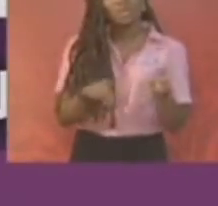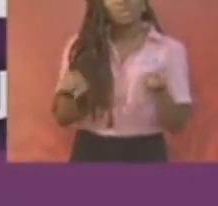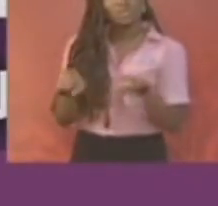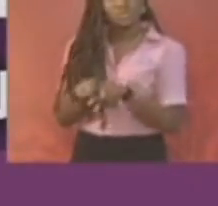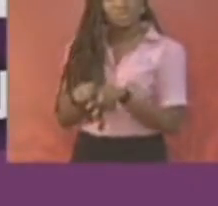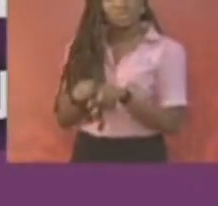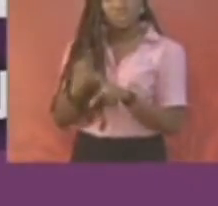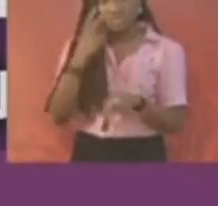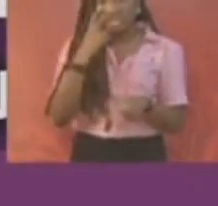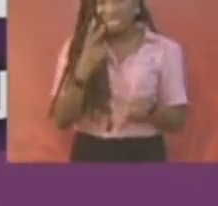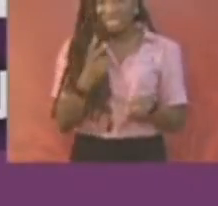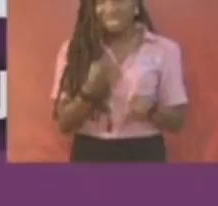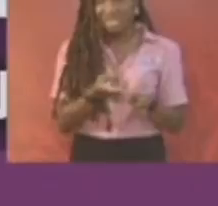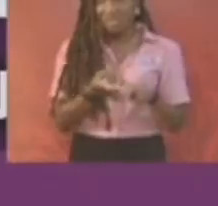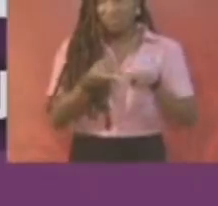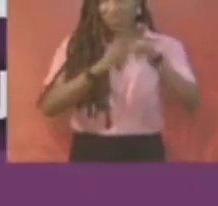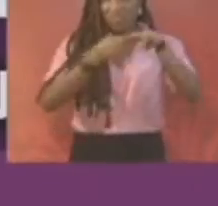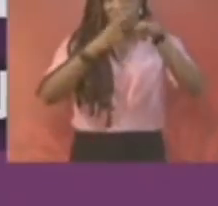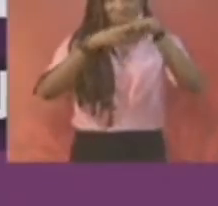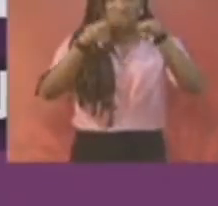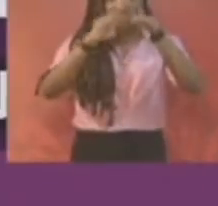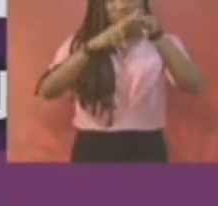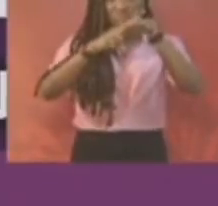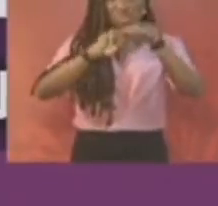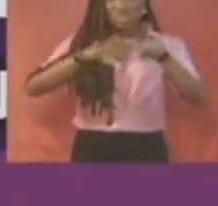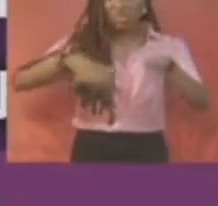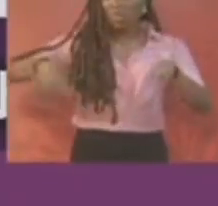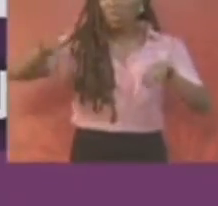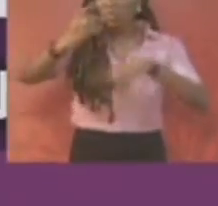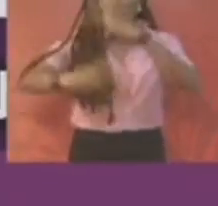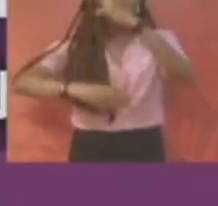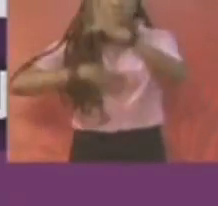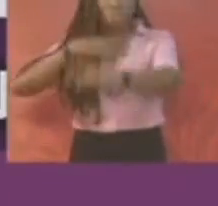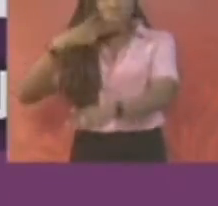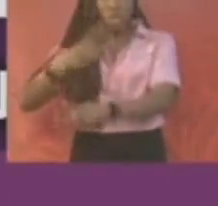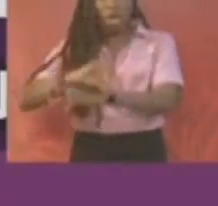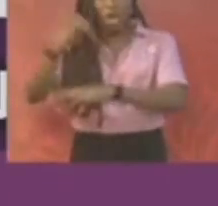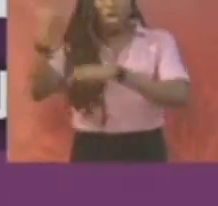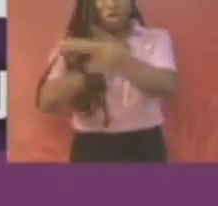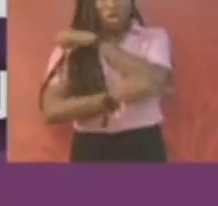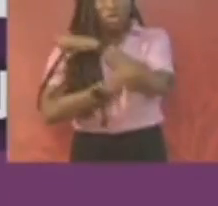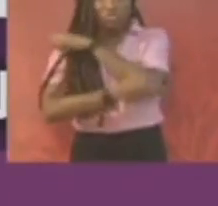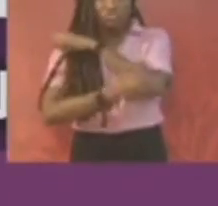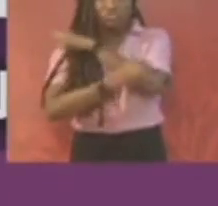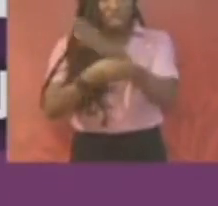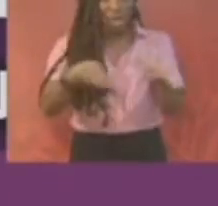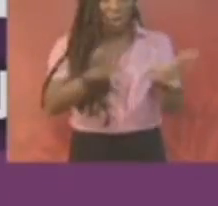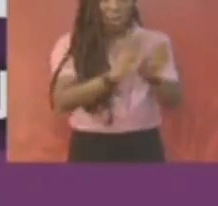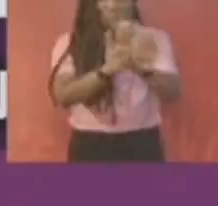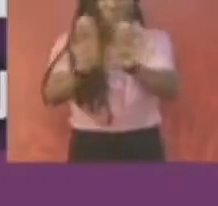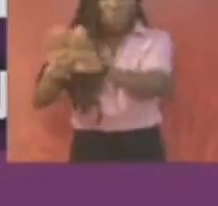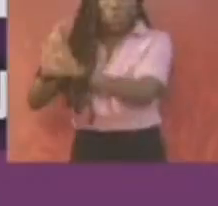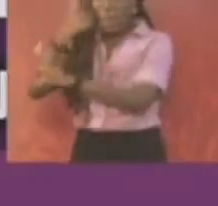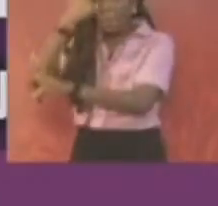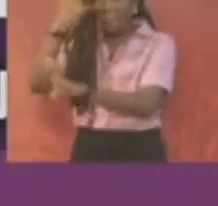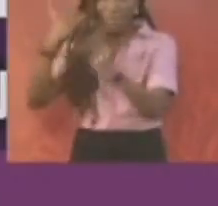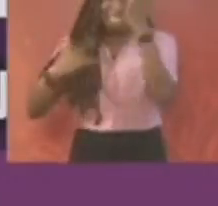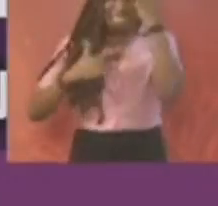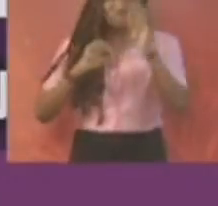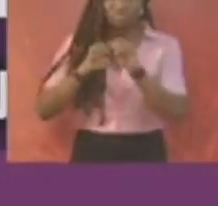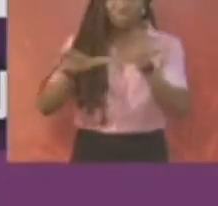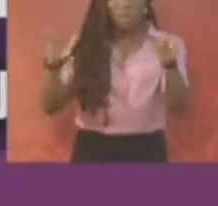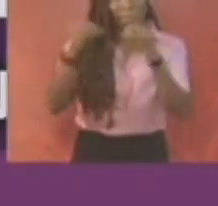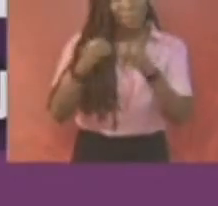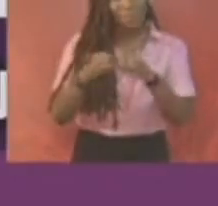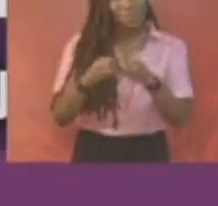well, we're seeing a few places around the world are going back into lockdown, in and out of lockdown. And so is that a